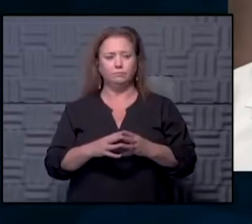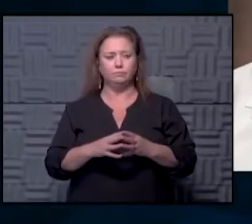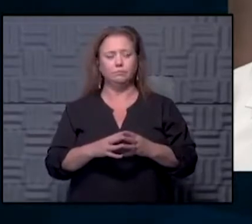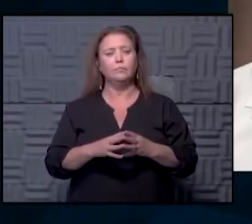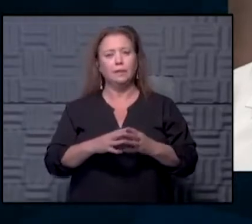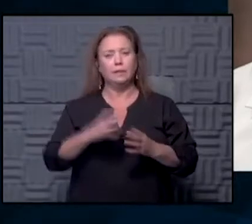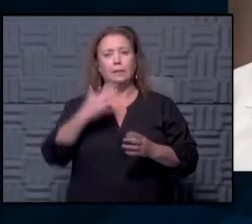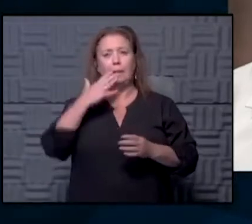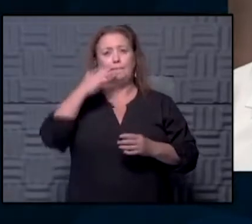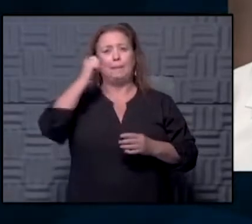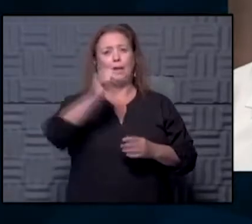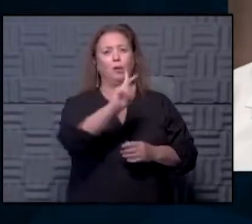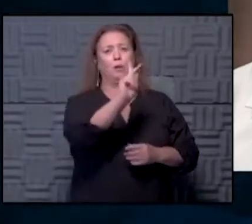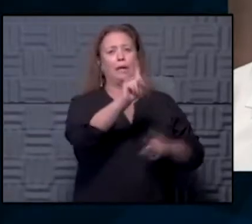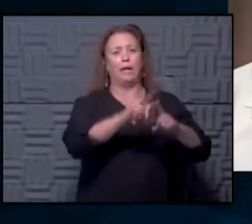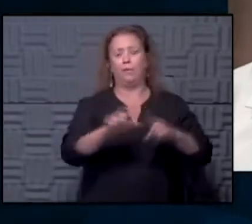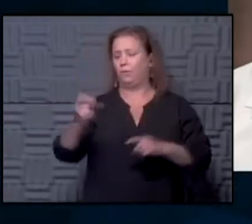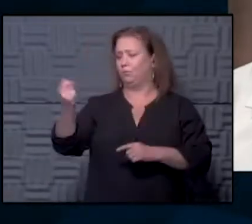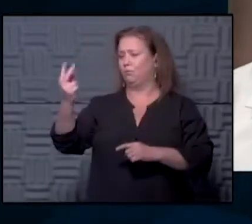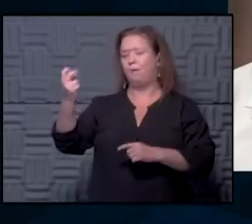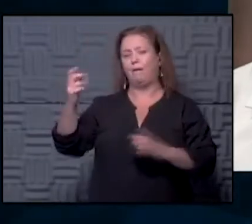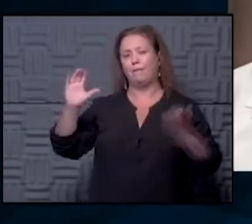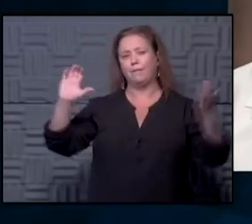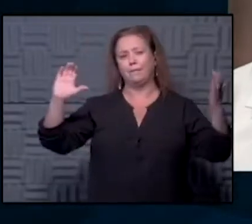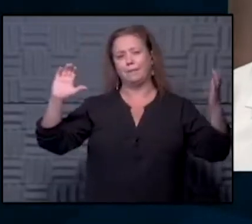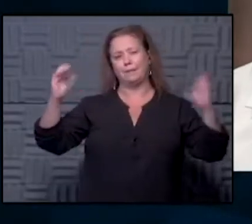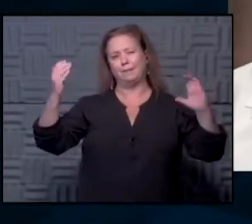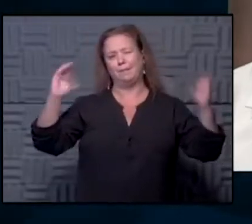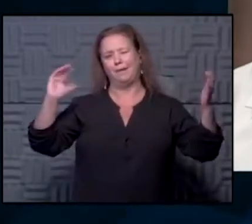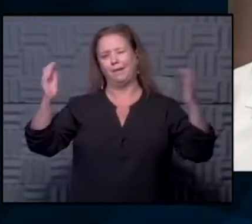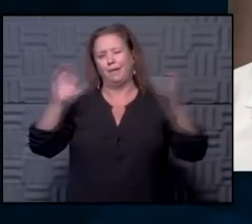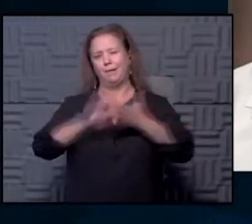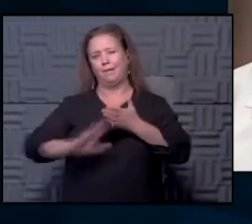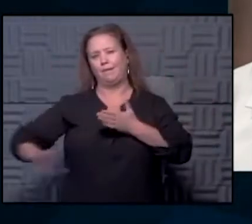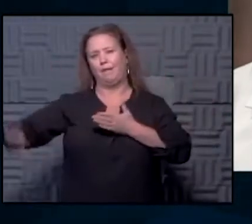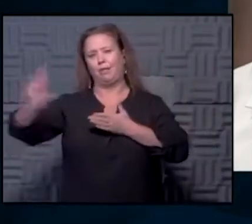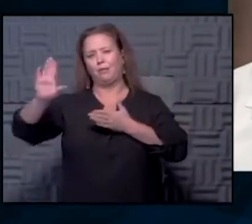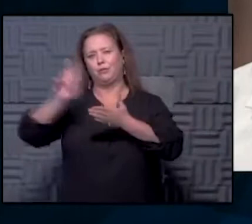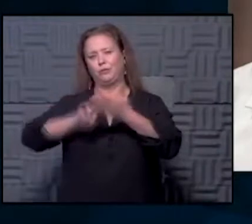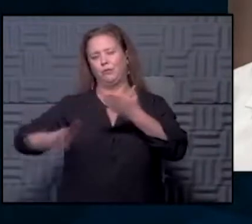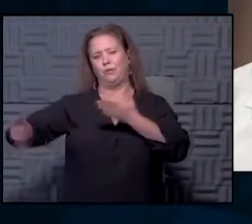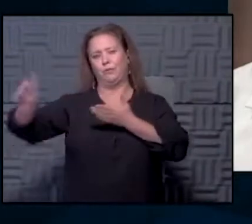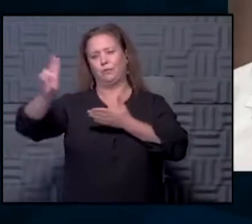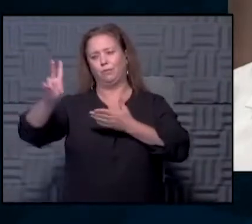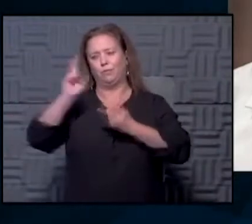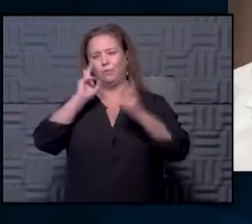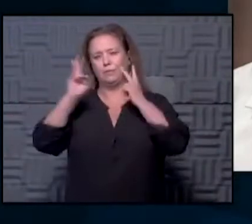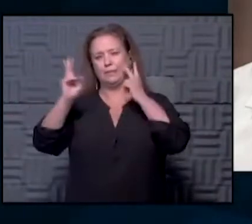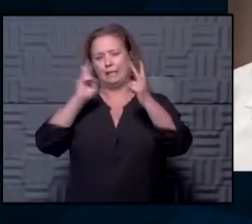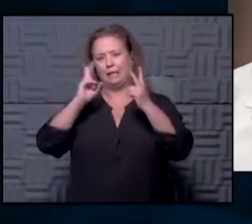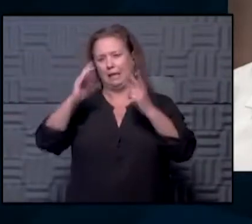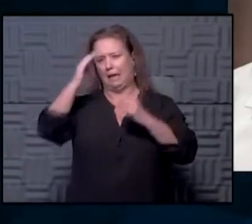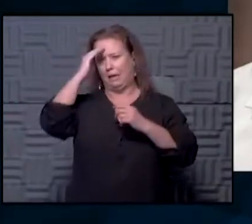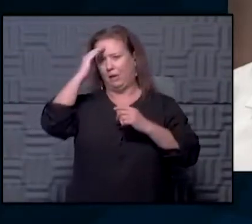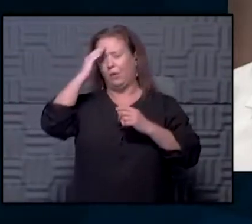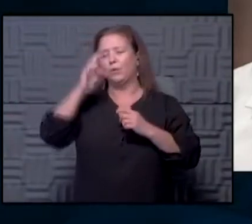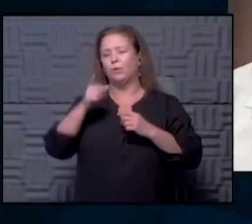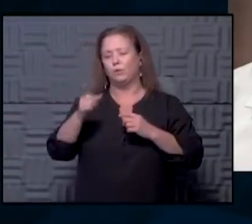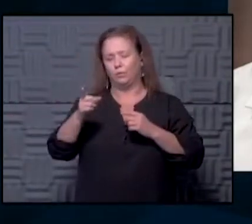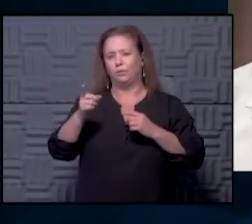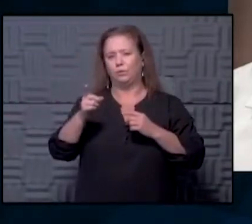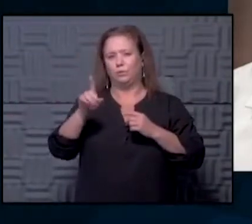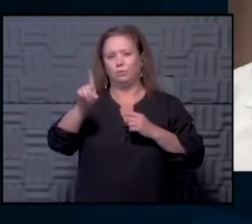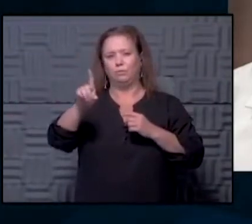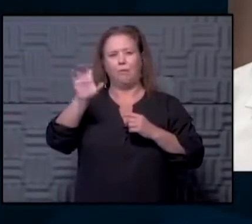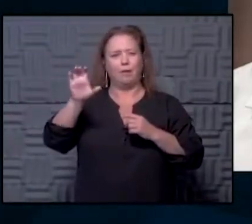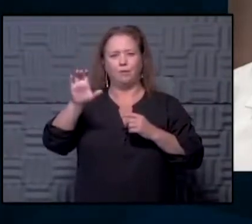Better in the K through 12 than it is in colleges and universities. We've already seen, and I know you know this, Steve, hundreds